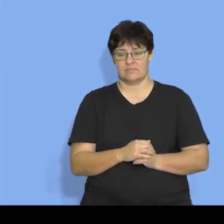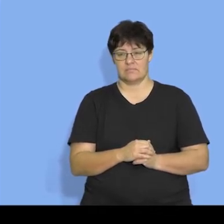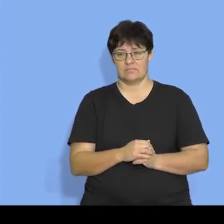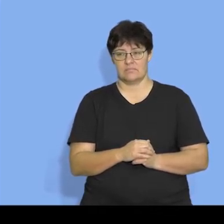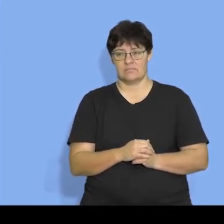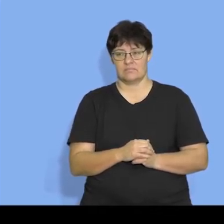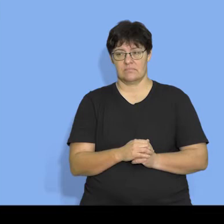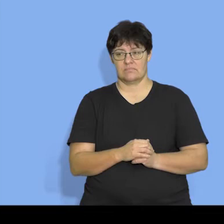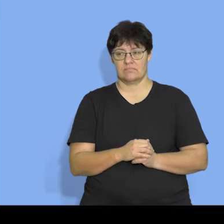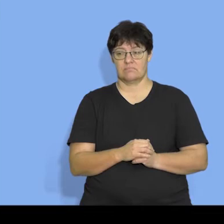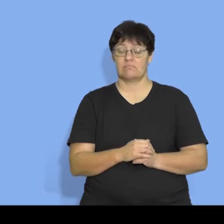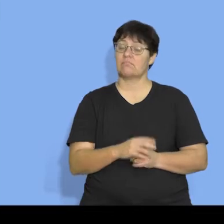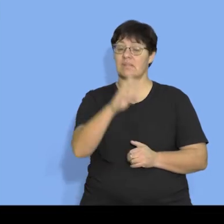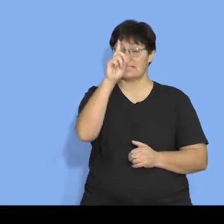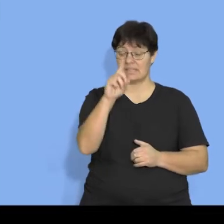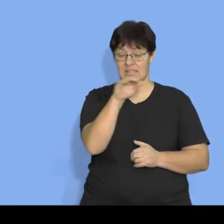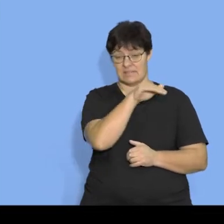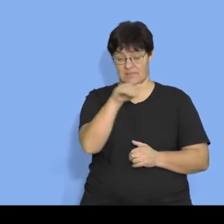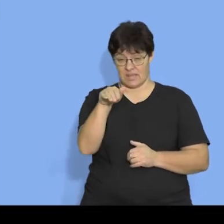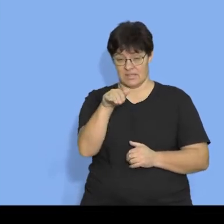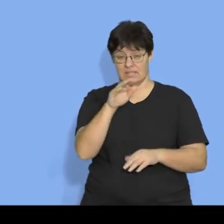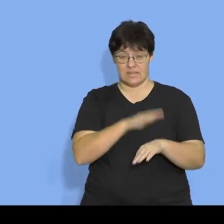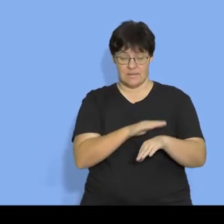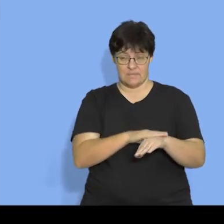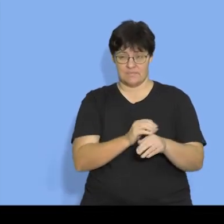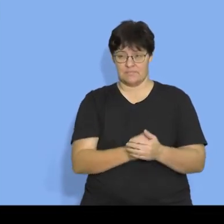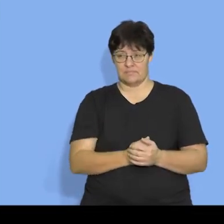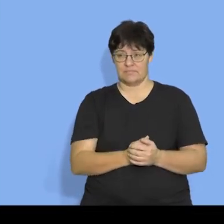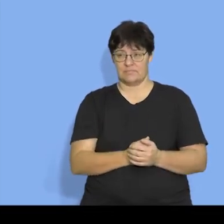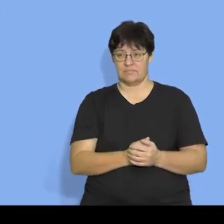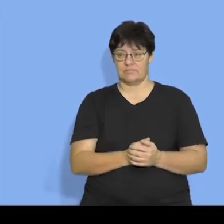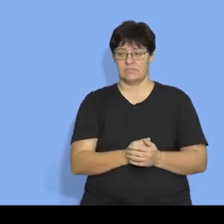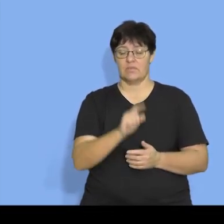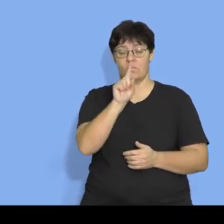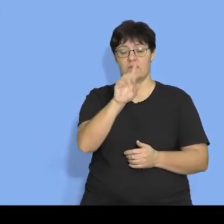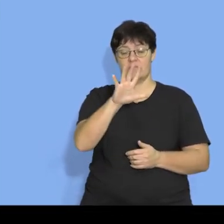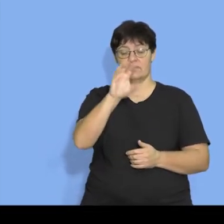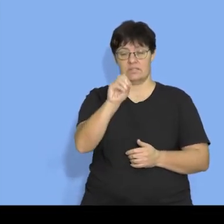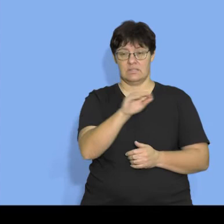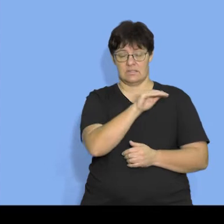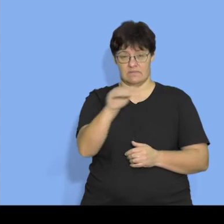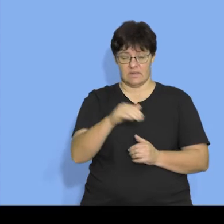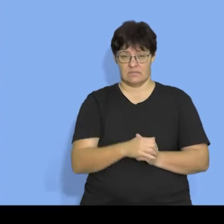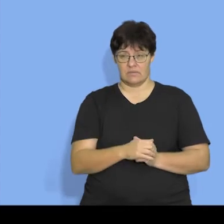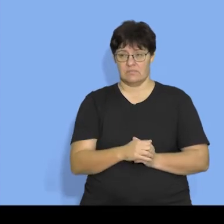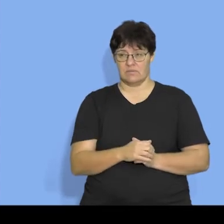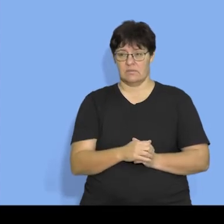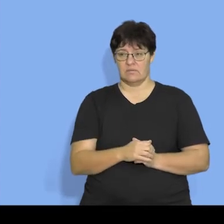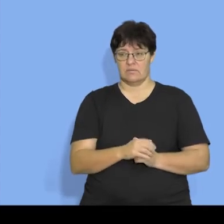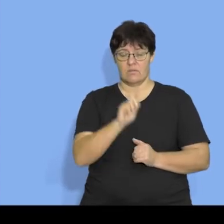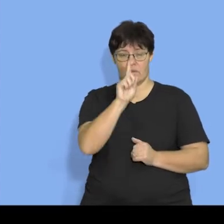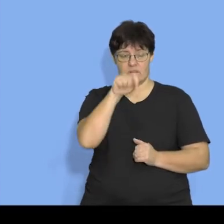we're going to go distance divided by the time. So it's 150 divided